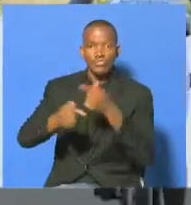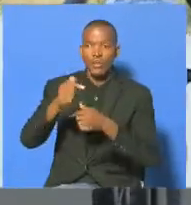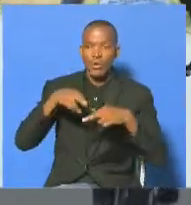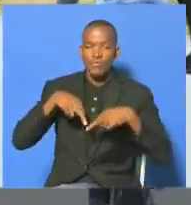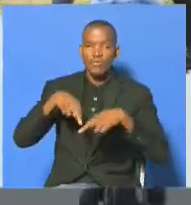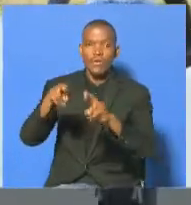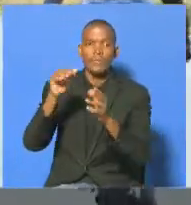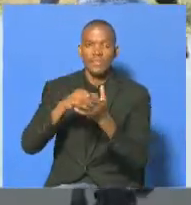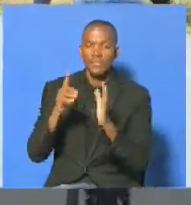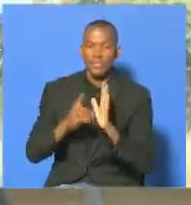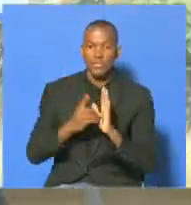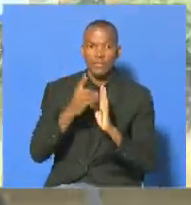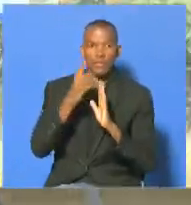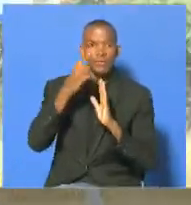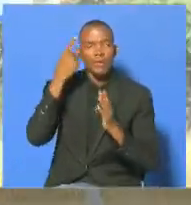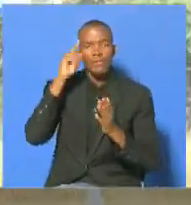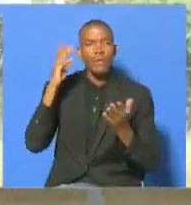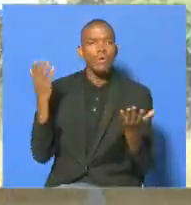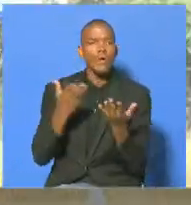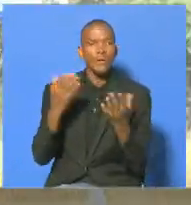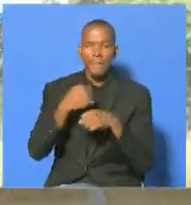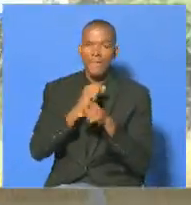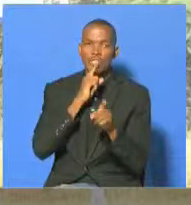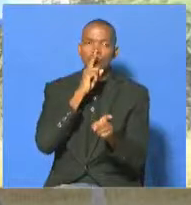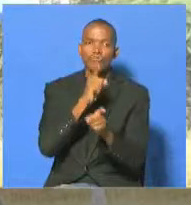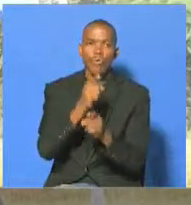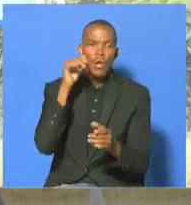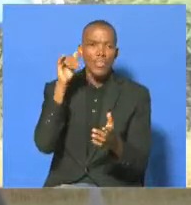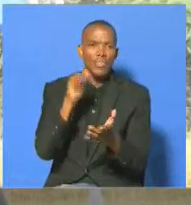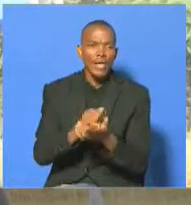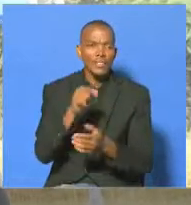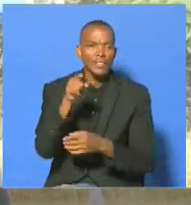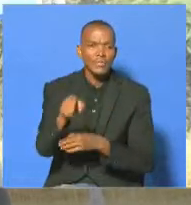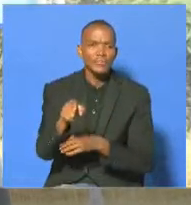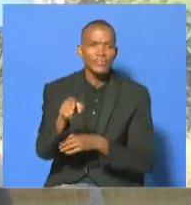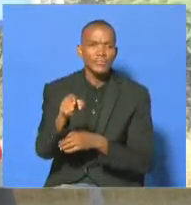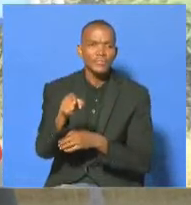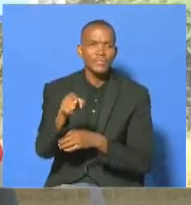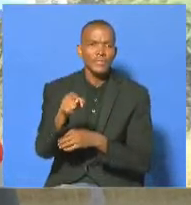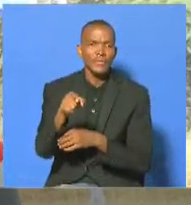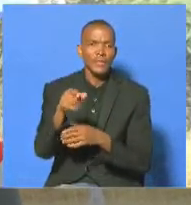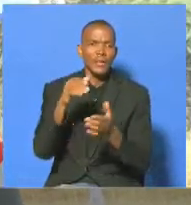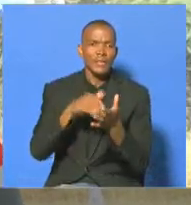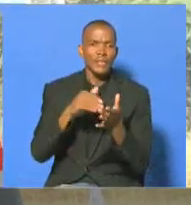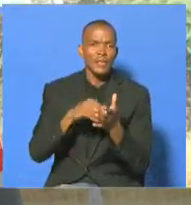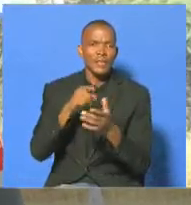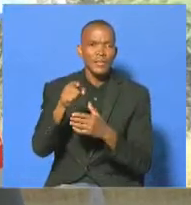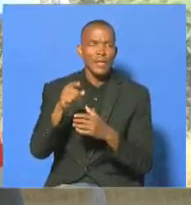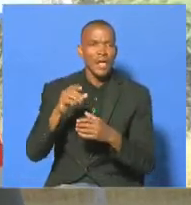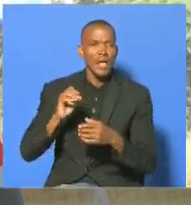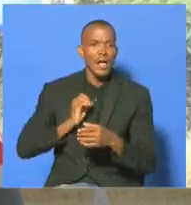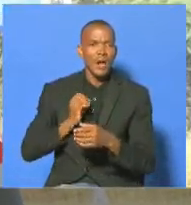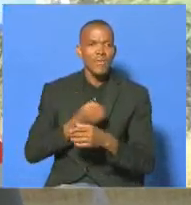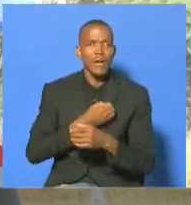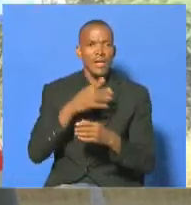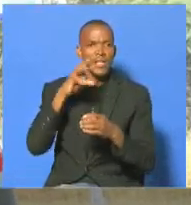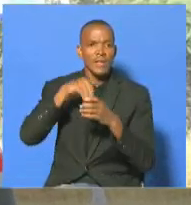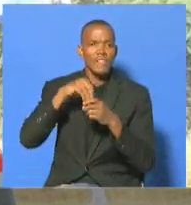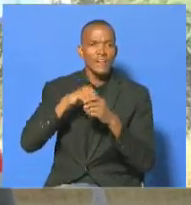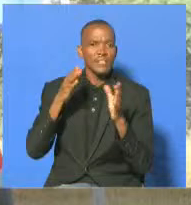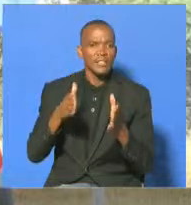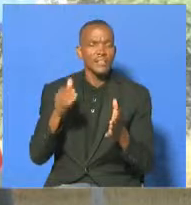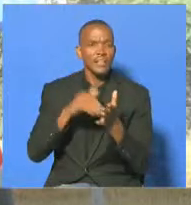that was actually developed to ensure that the products from our investors, from